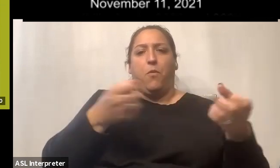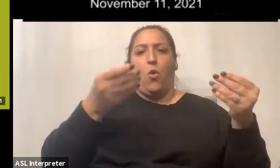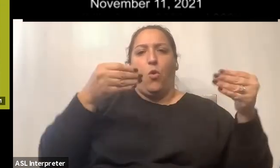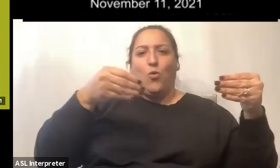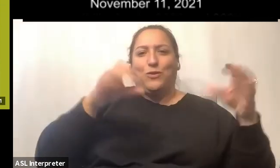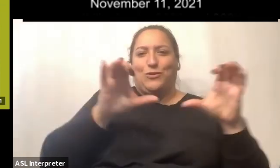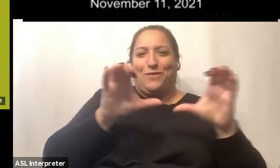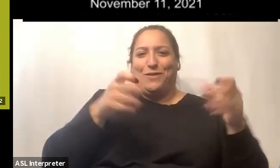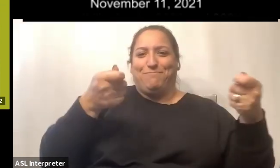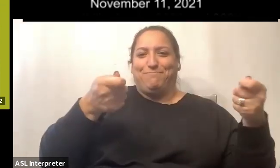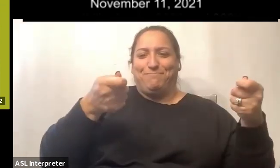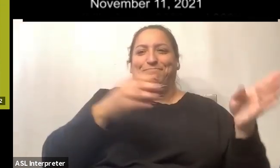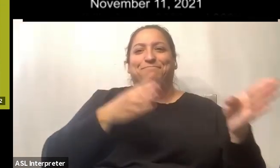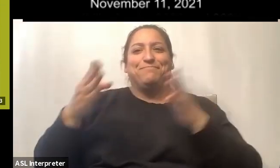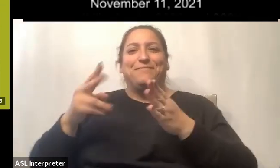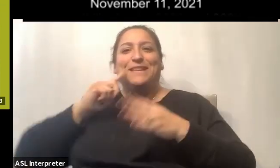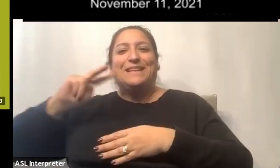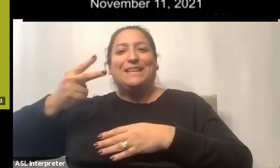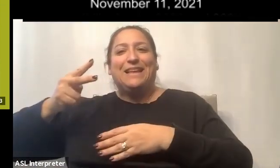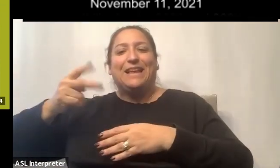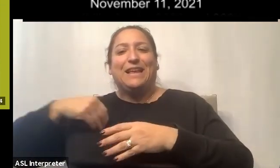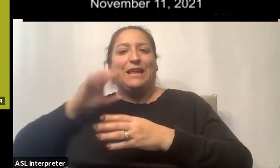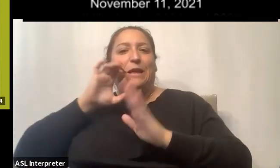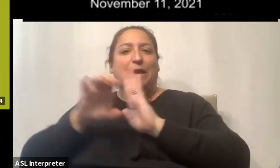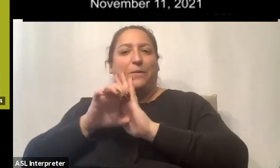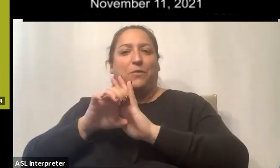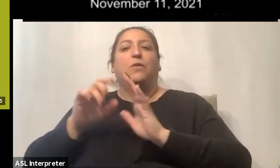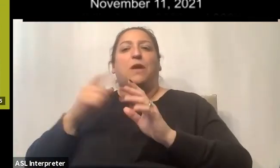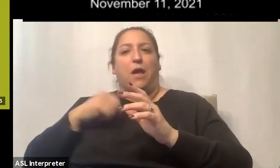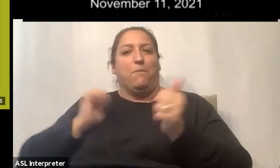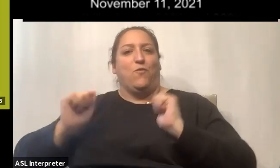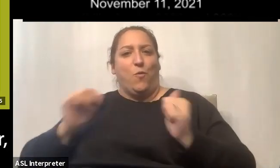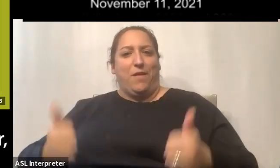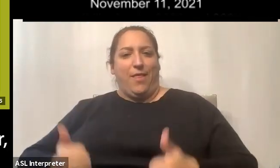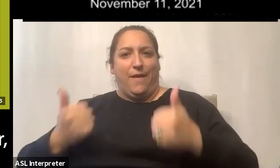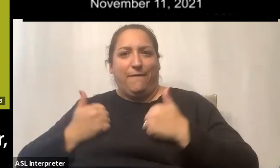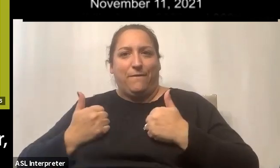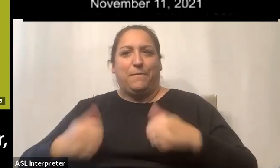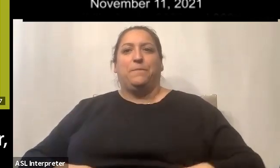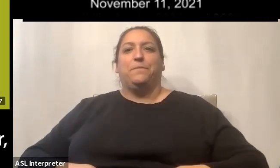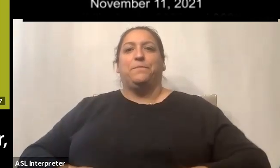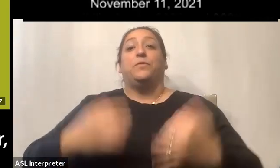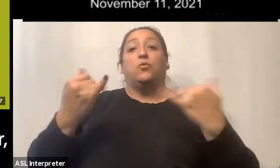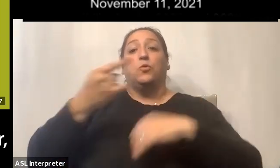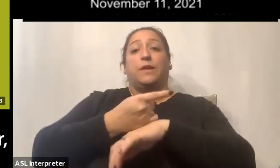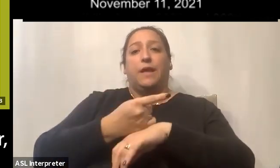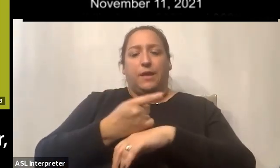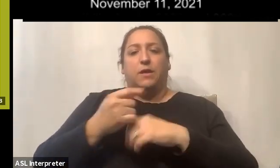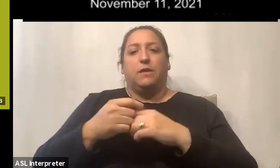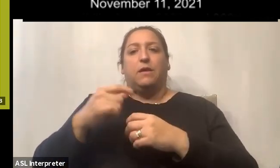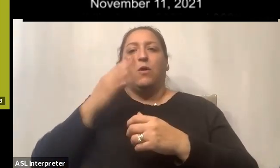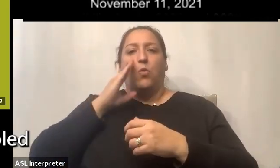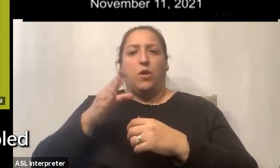certificate, and another is an image of me performing live. So today, the stuff that I'll be going